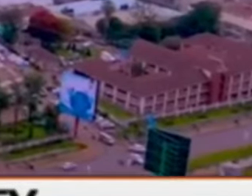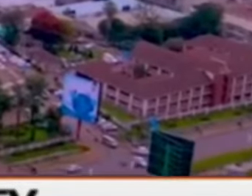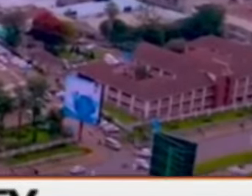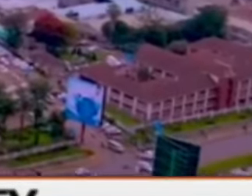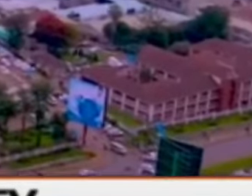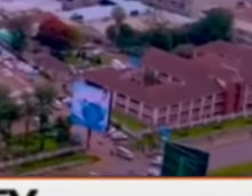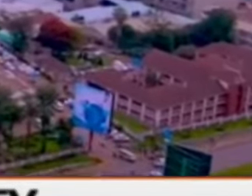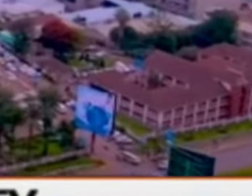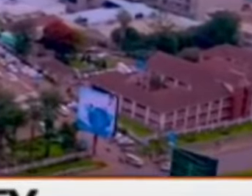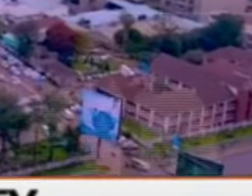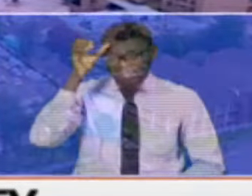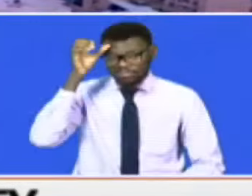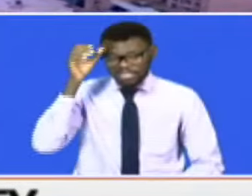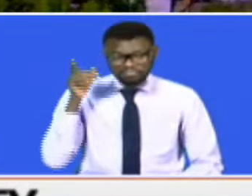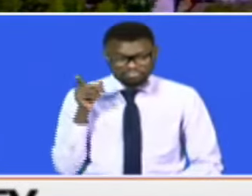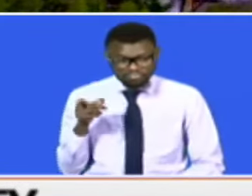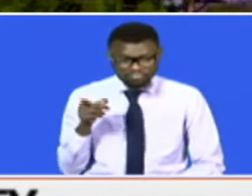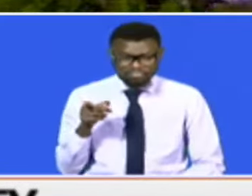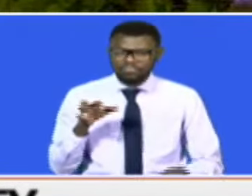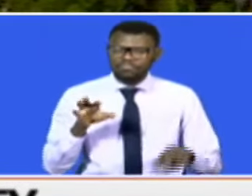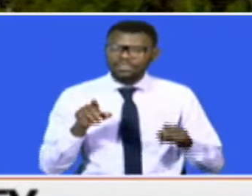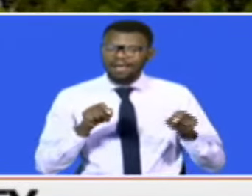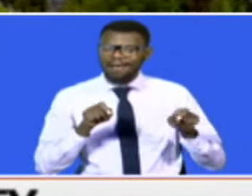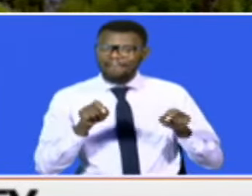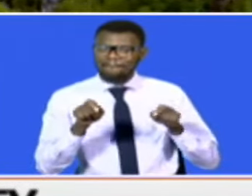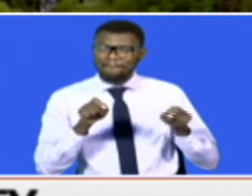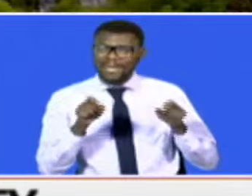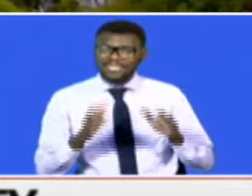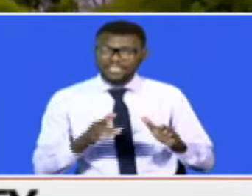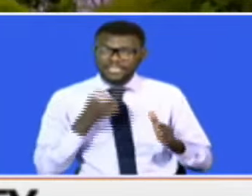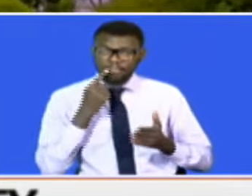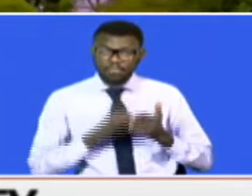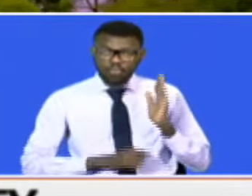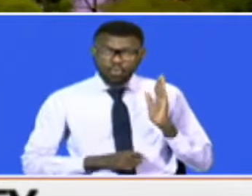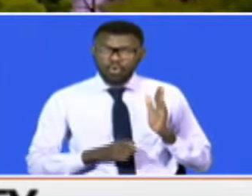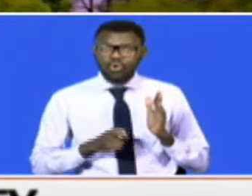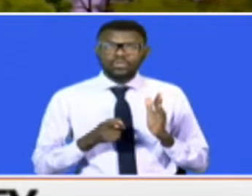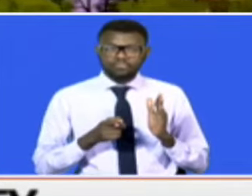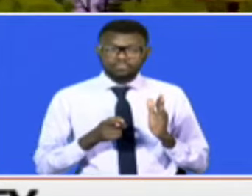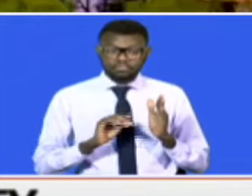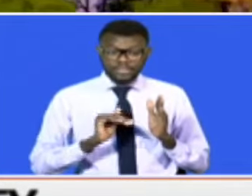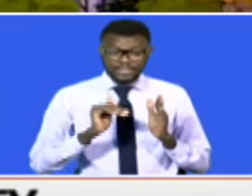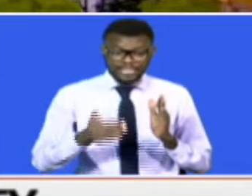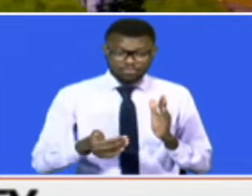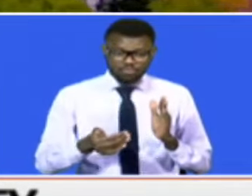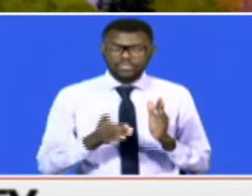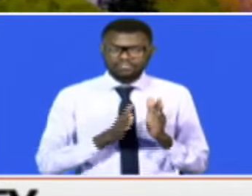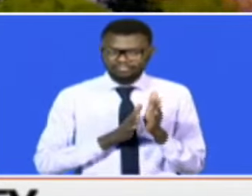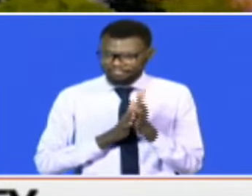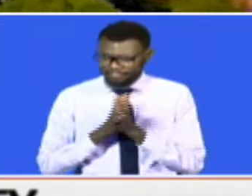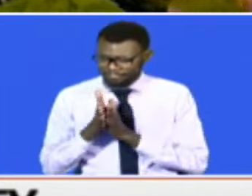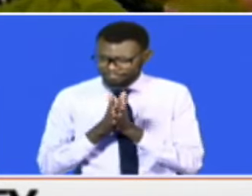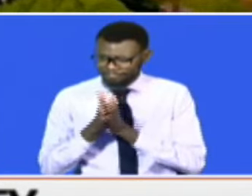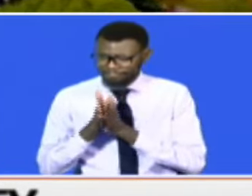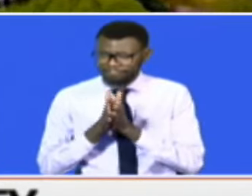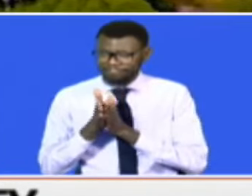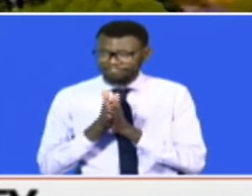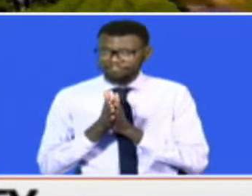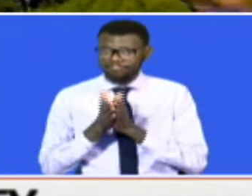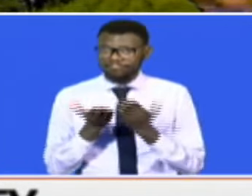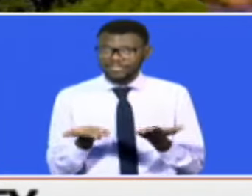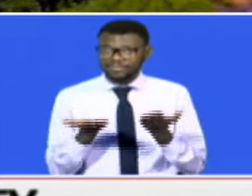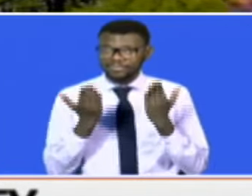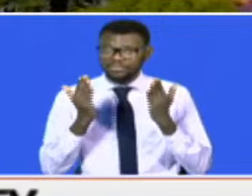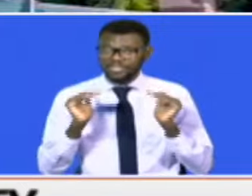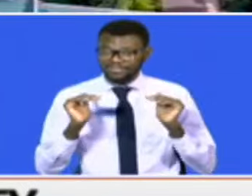Eldoret Municipality Manager Tito Koyet says that the town's partial plan will be updated to include